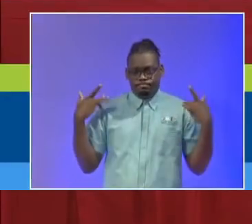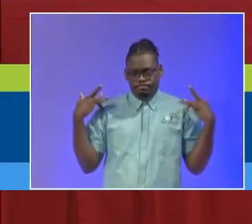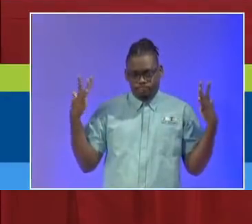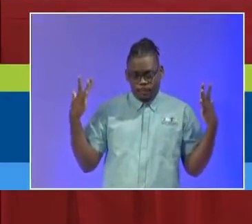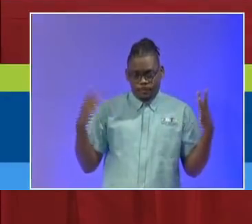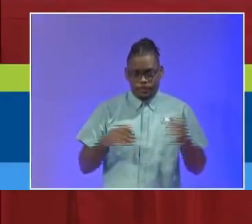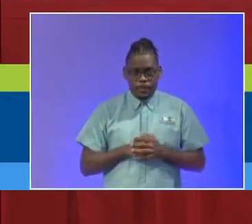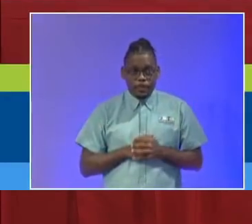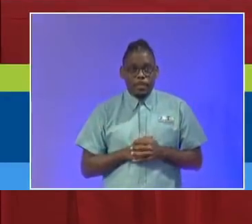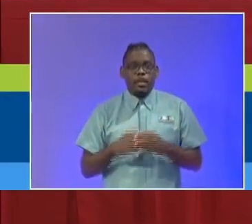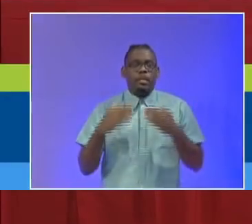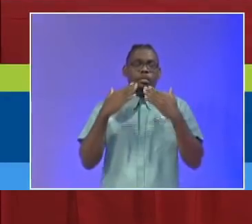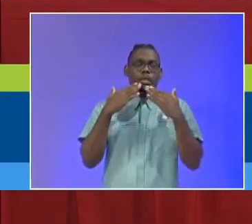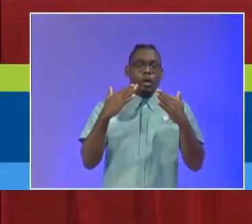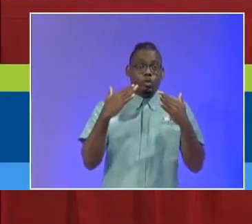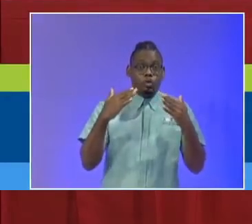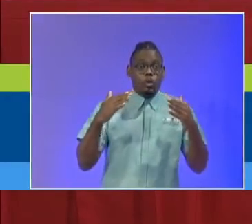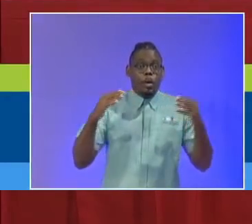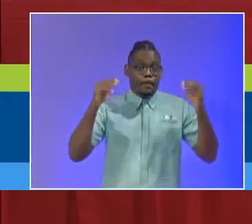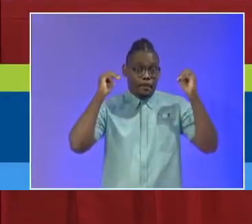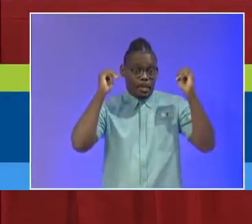to azpnews.com.